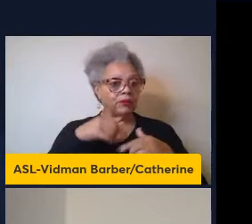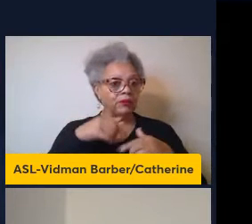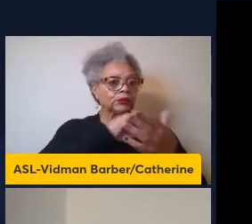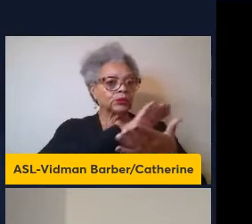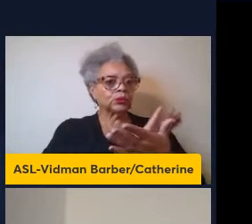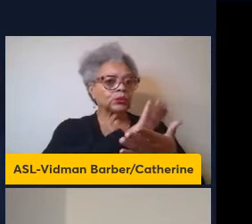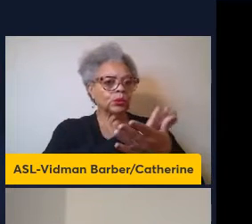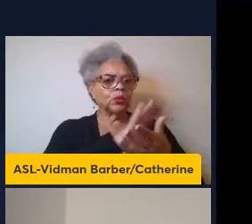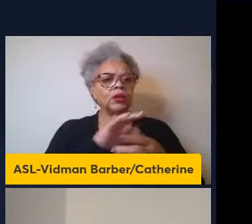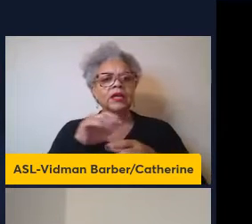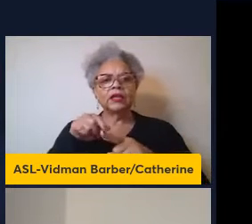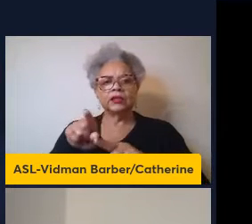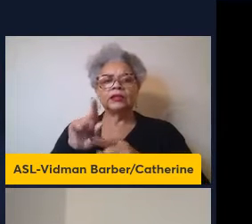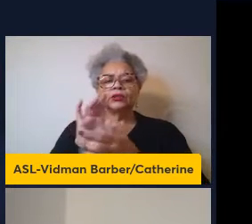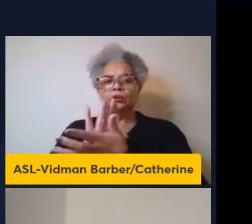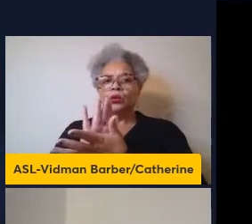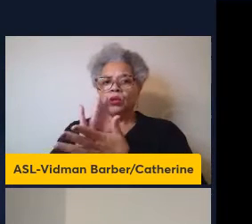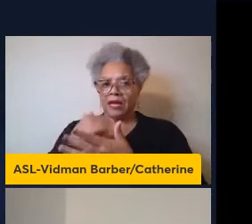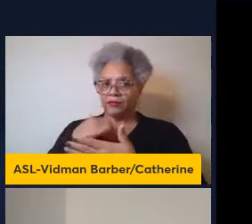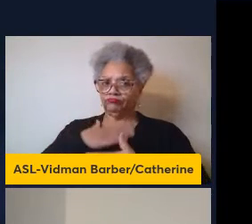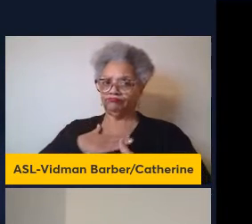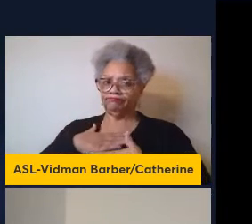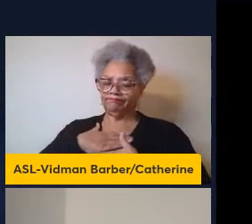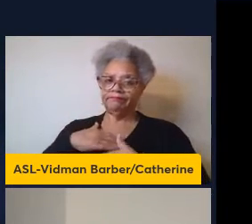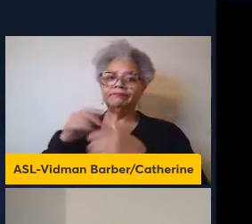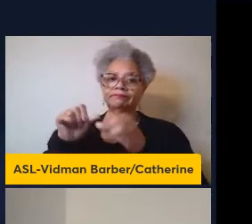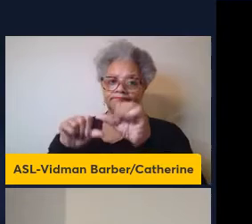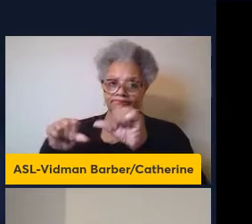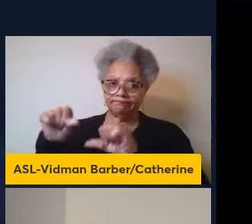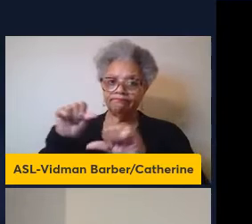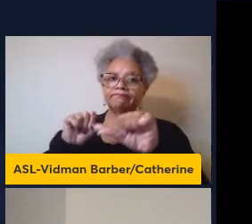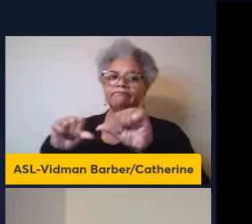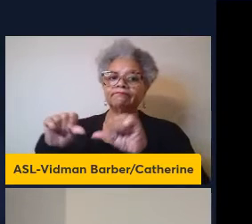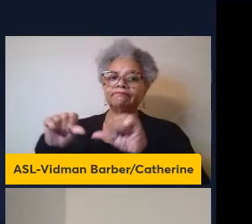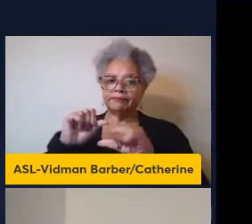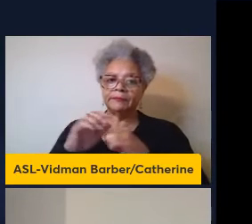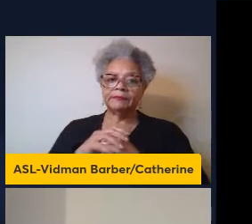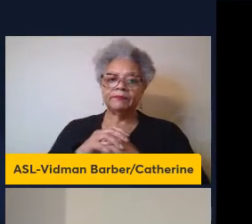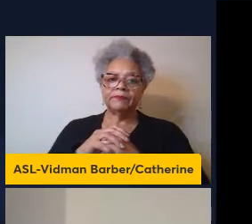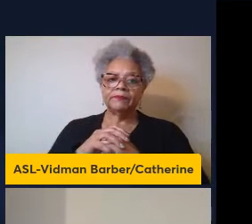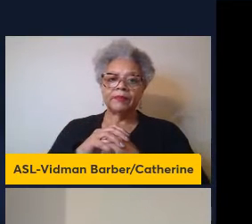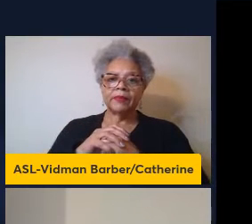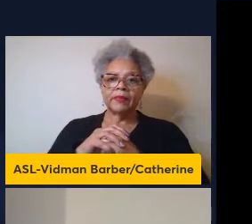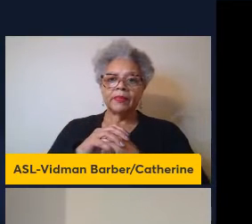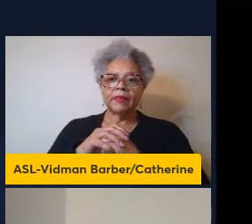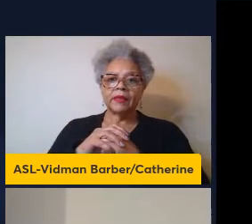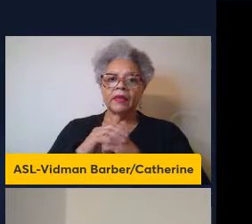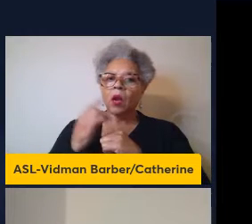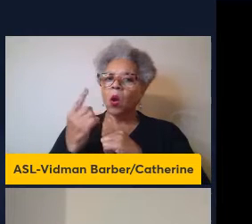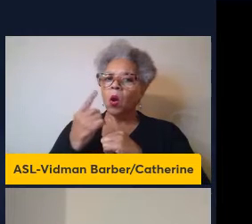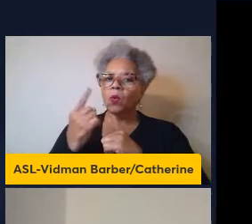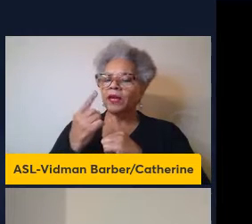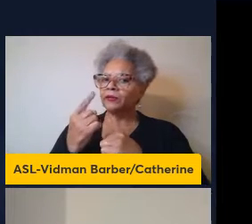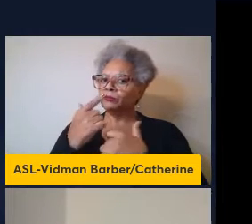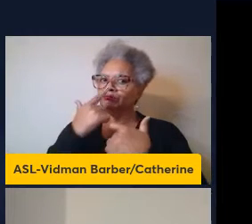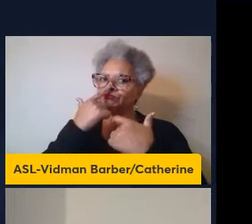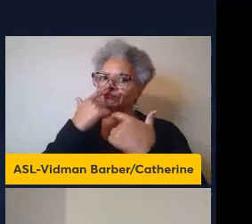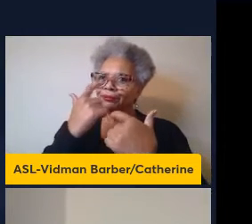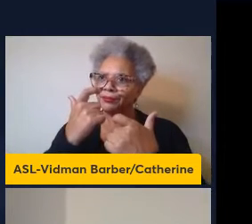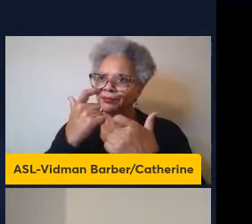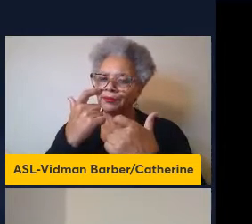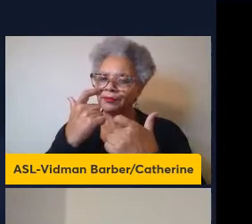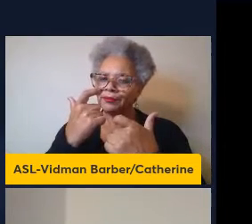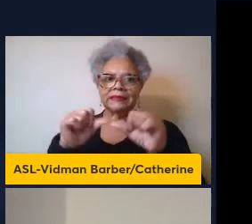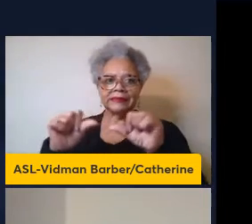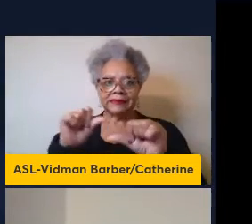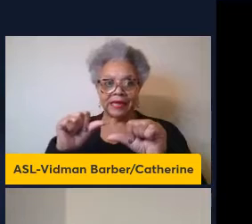school, quite enjoyed science. So I always had a, I guess, inkling towards science. But when it came time to